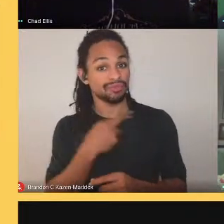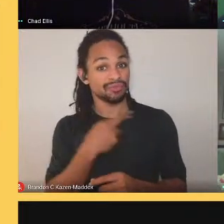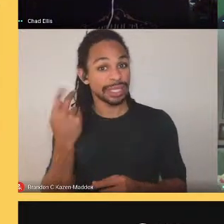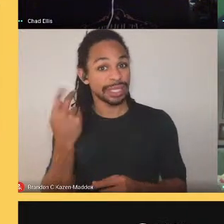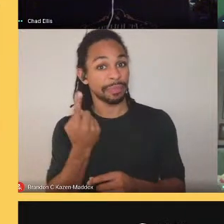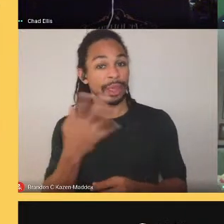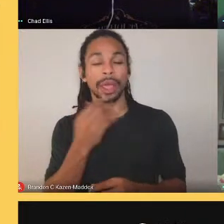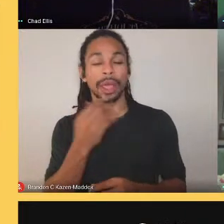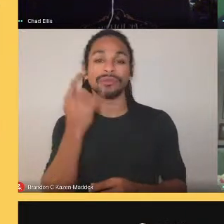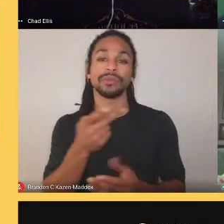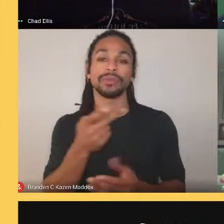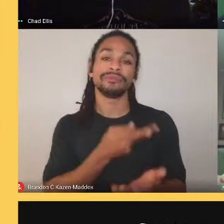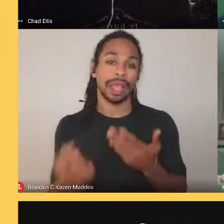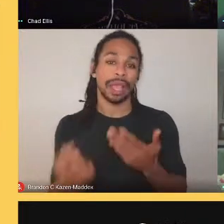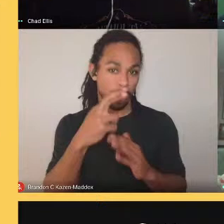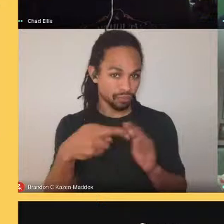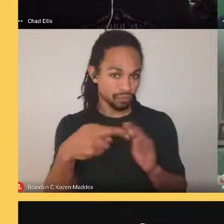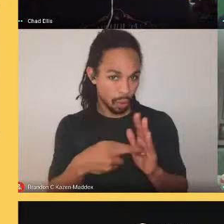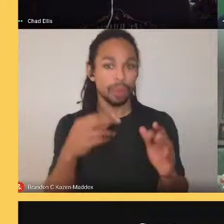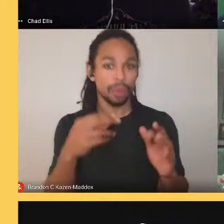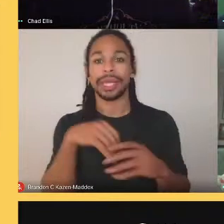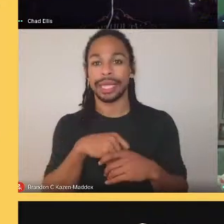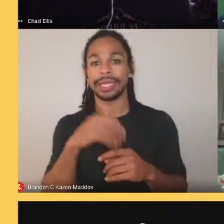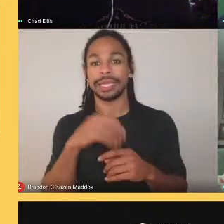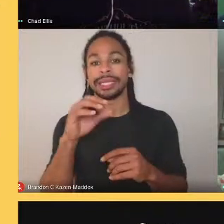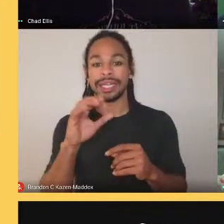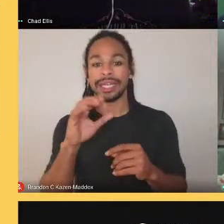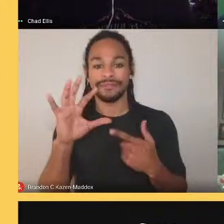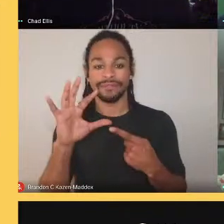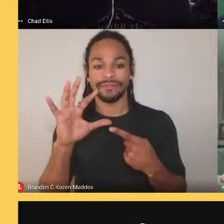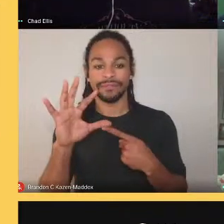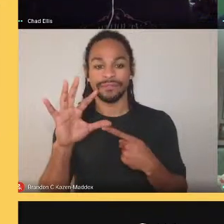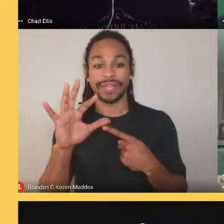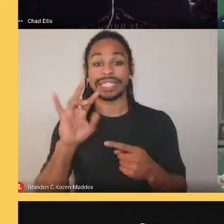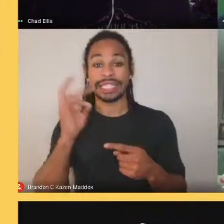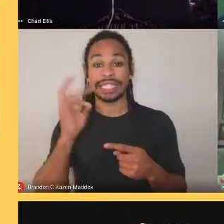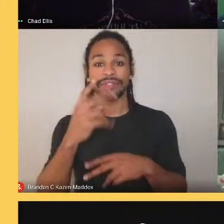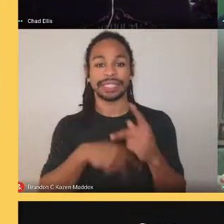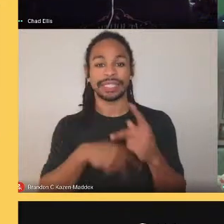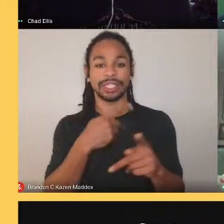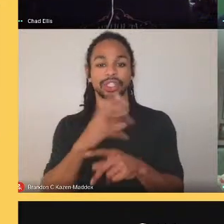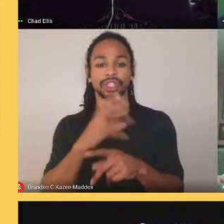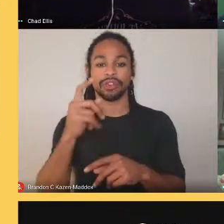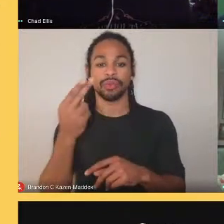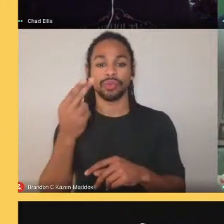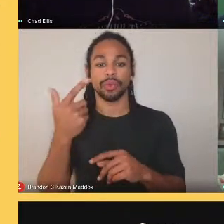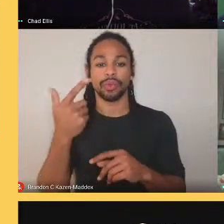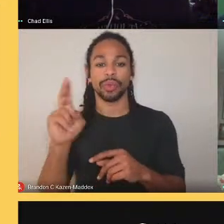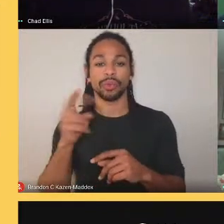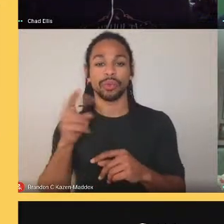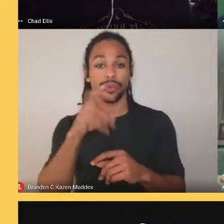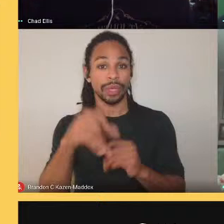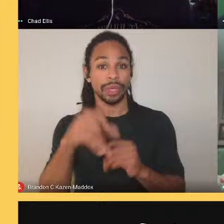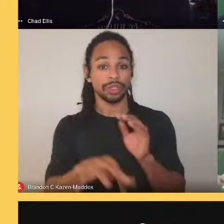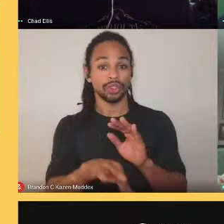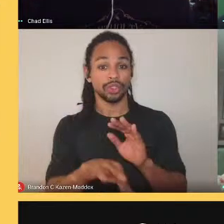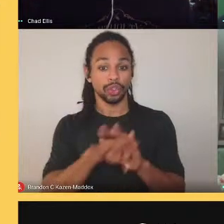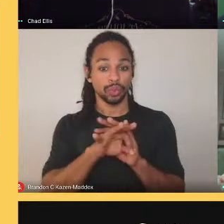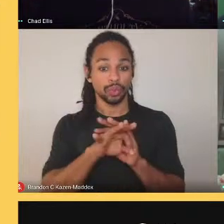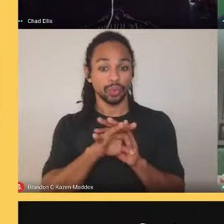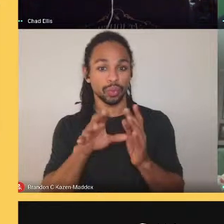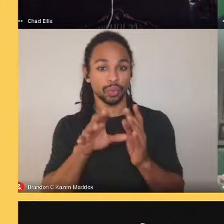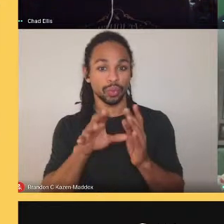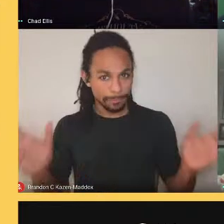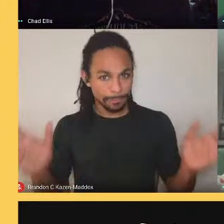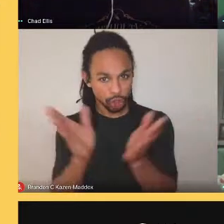can choose to push that roll. And then basically, you know, if something failed, maybe there's, you